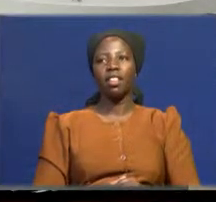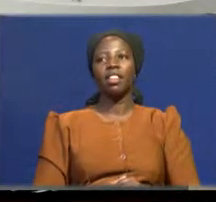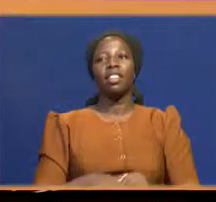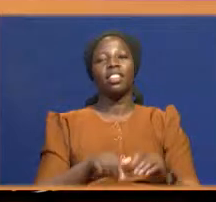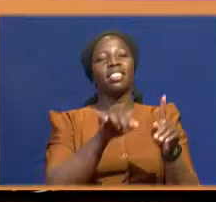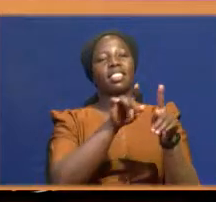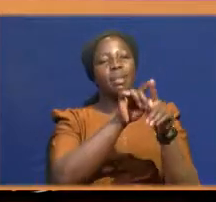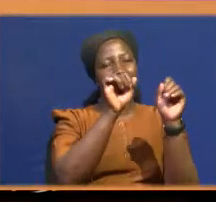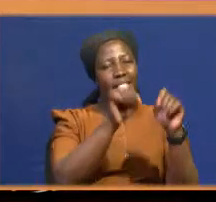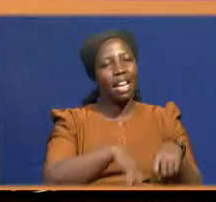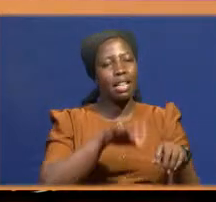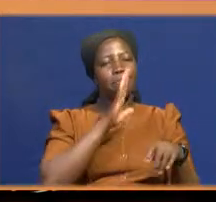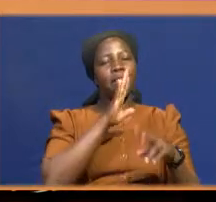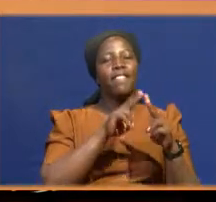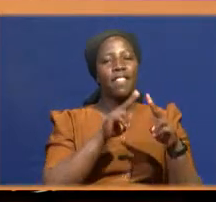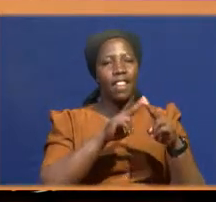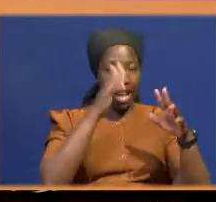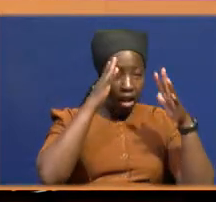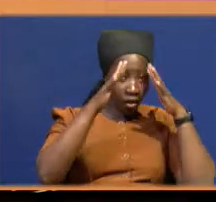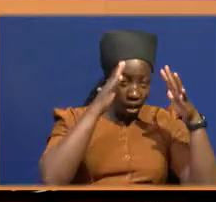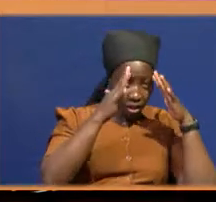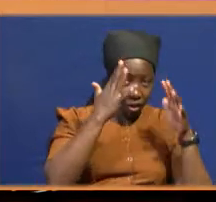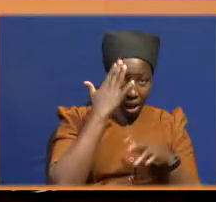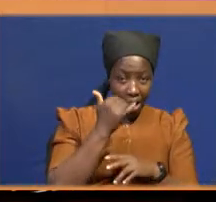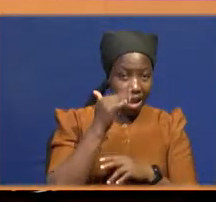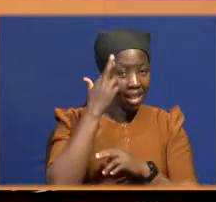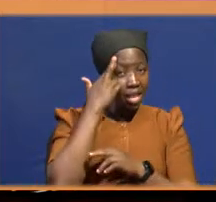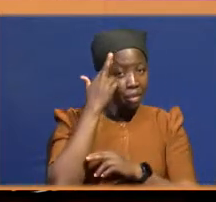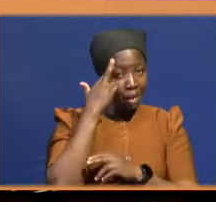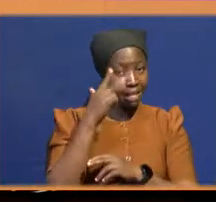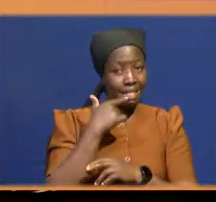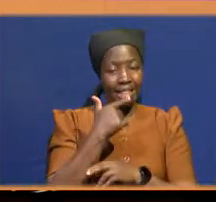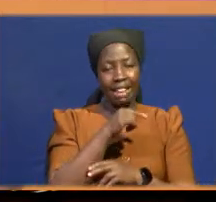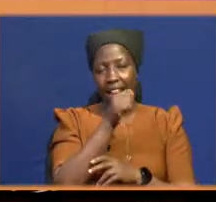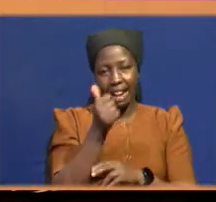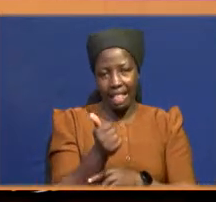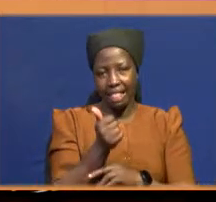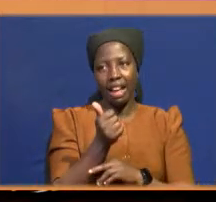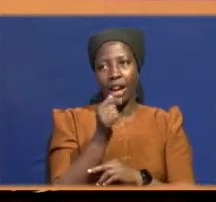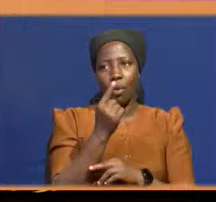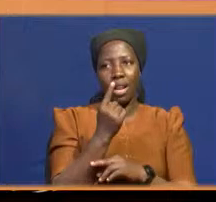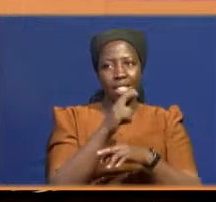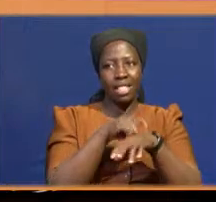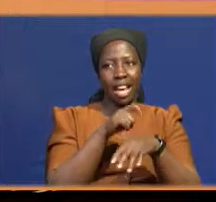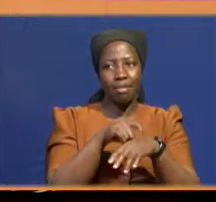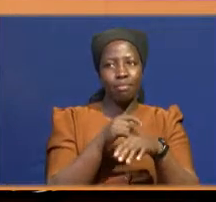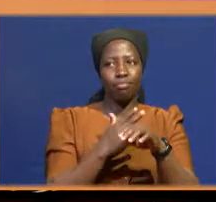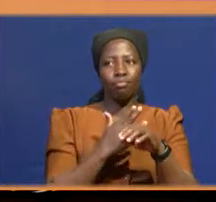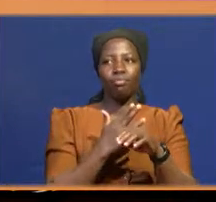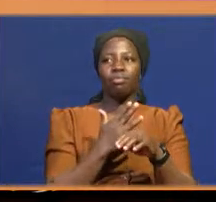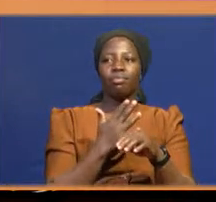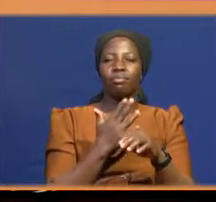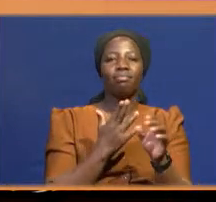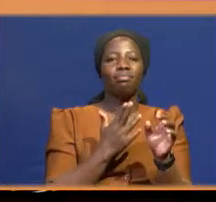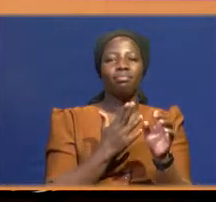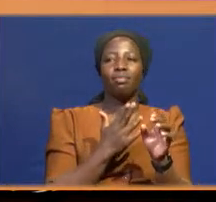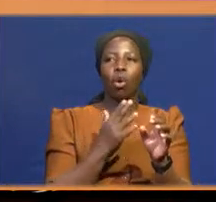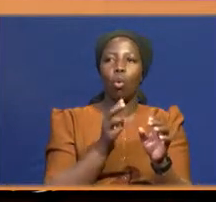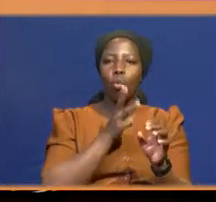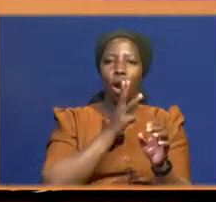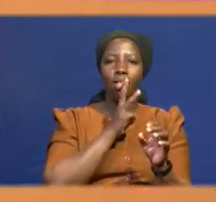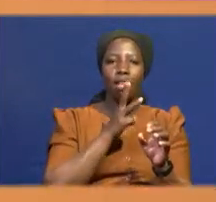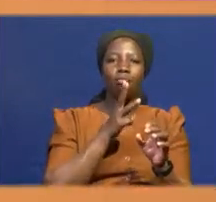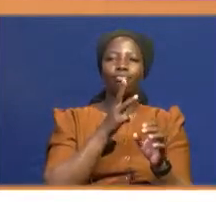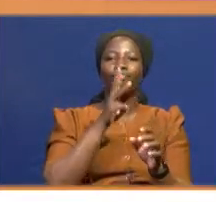and they can also be very creative. Yes. Because I remember Terry Noivir once upon a time ran out of radiator fluid and decided to take a cold